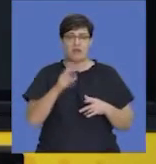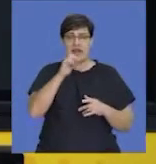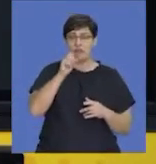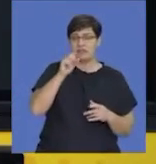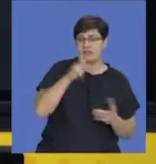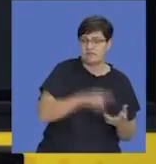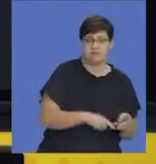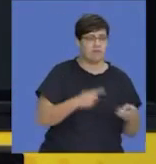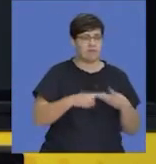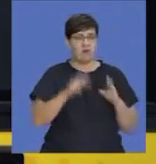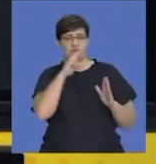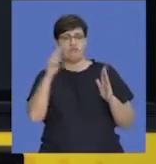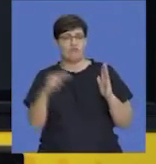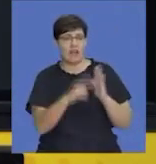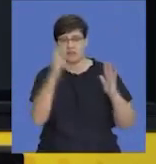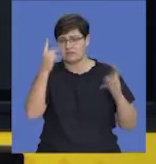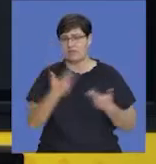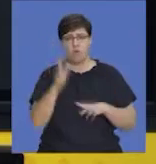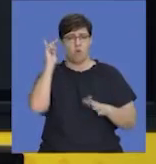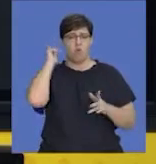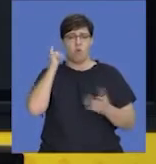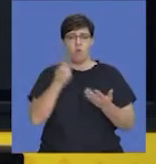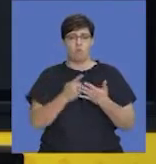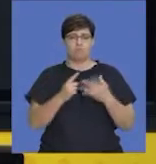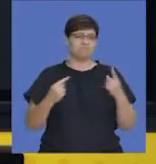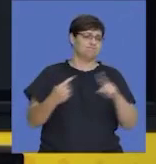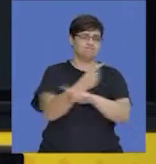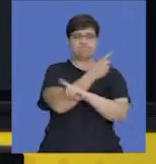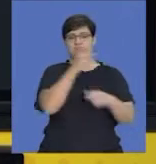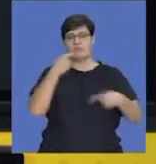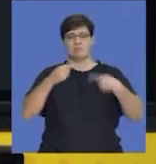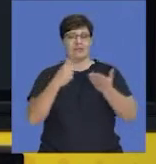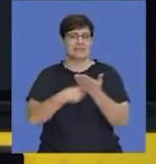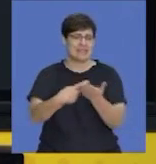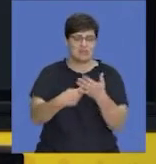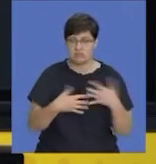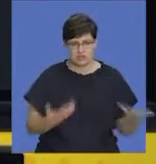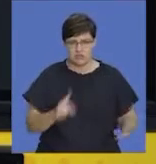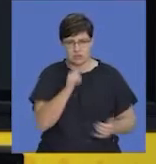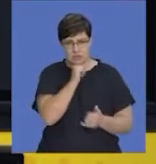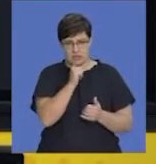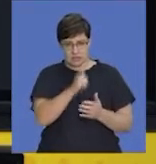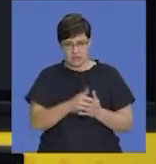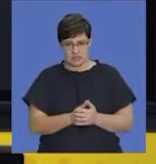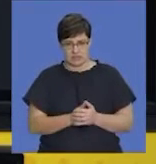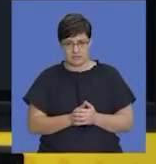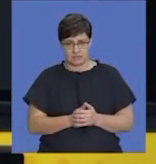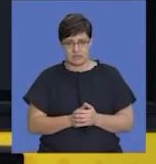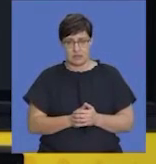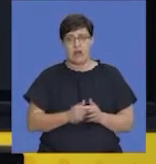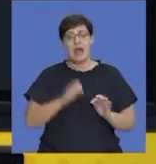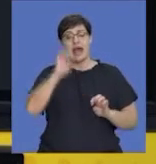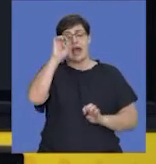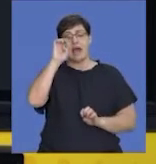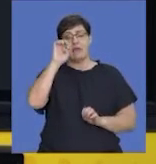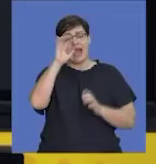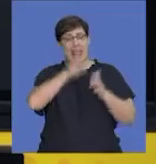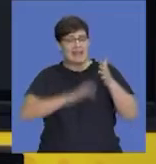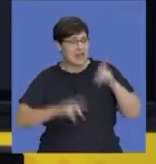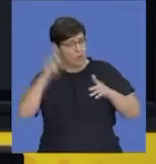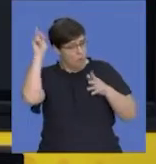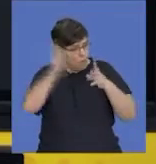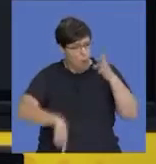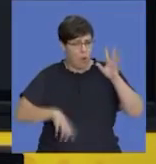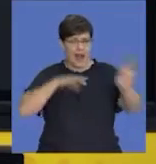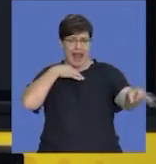a reflective, or a discursive, even an argumentative. So you need to ensure that all your essays include descriptions. So